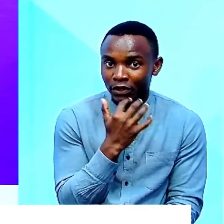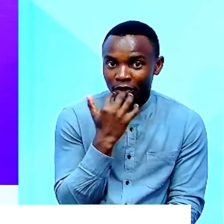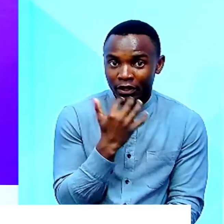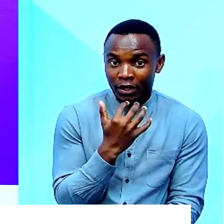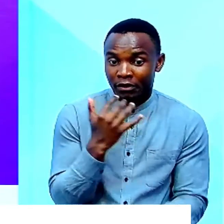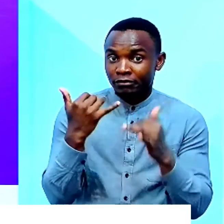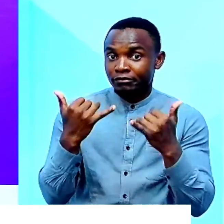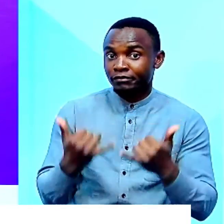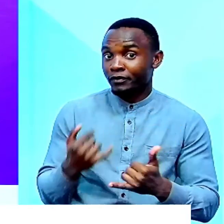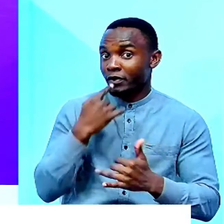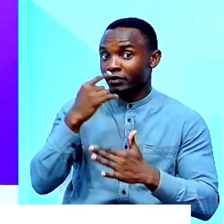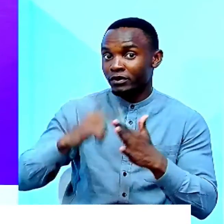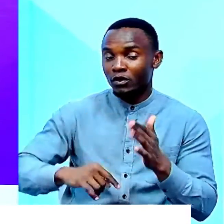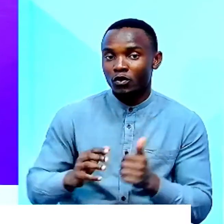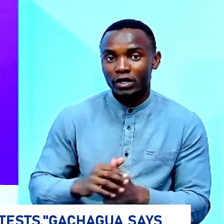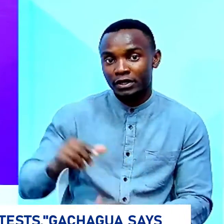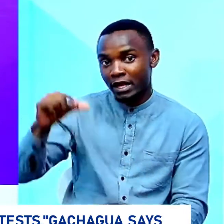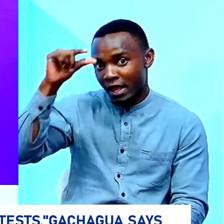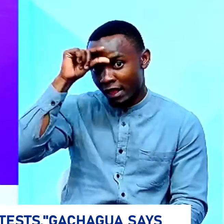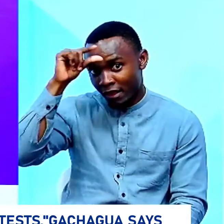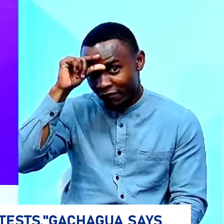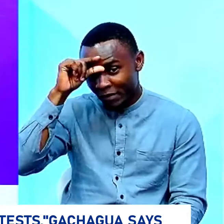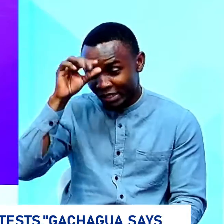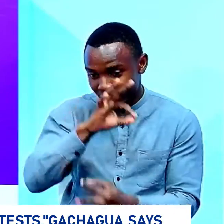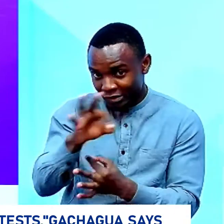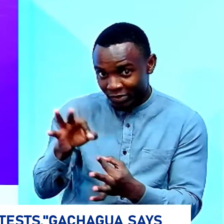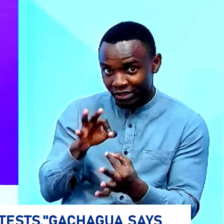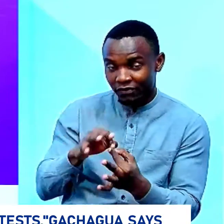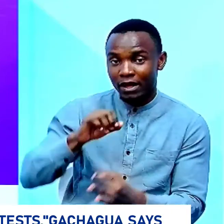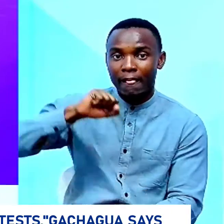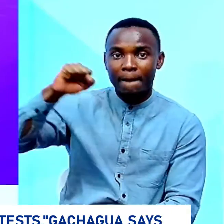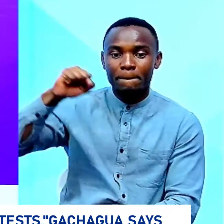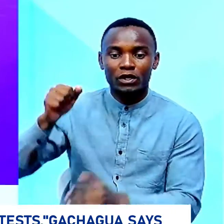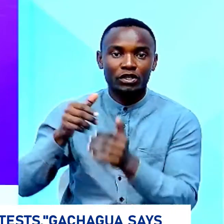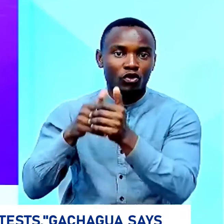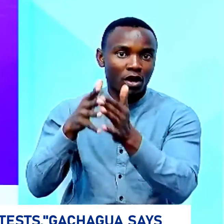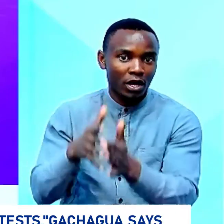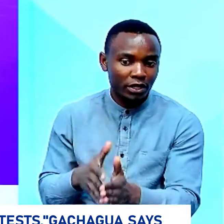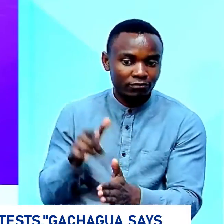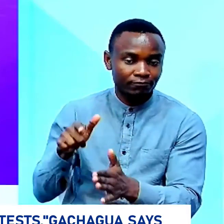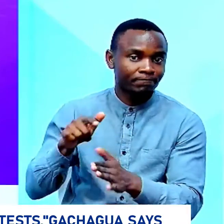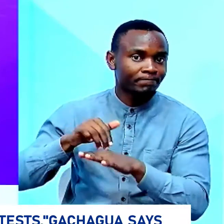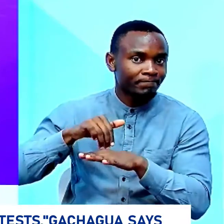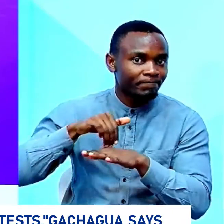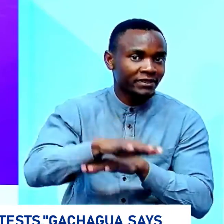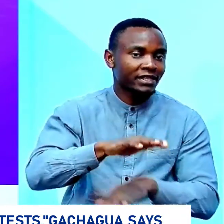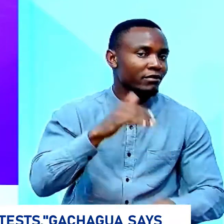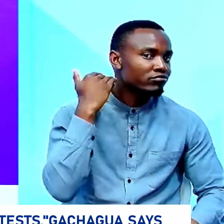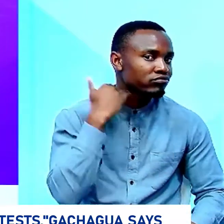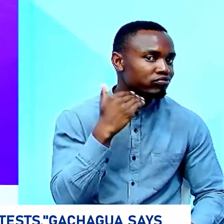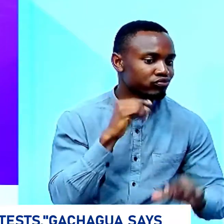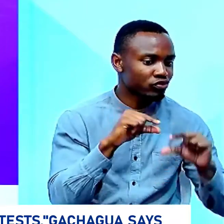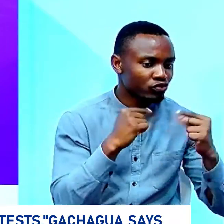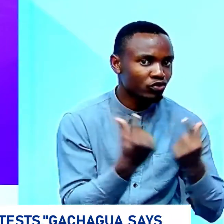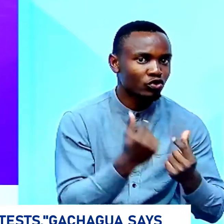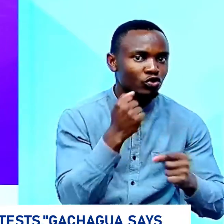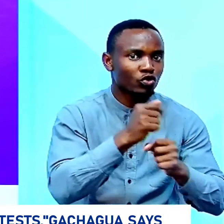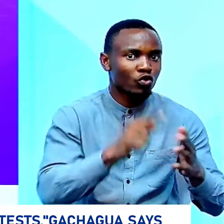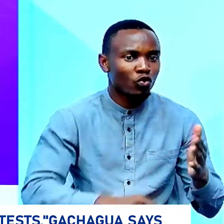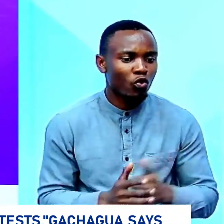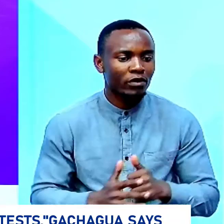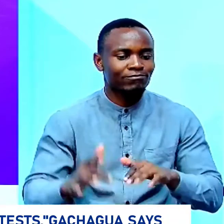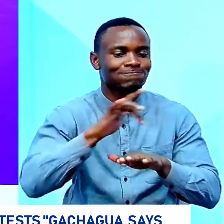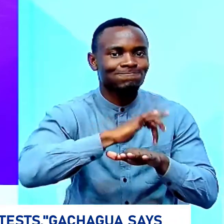now claimed that the government, and especially political leaders, deployed goons to disrupt the last